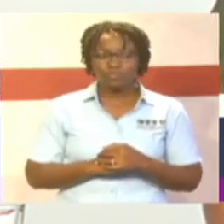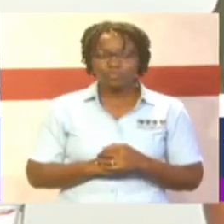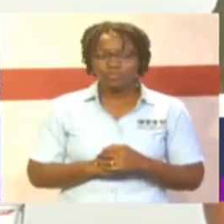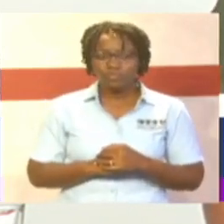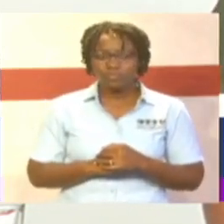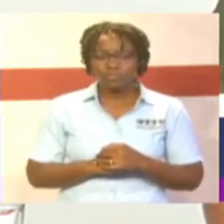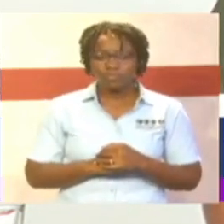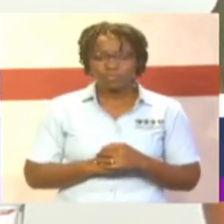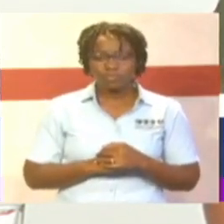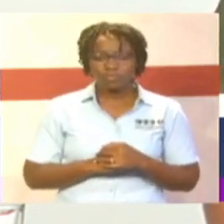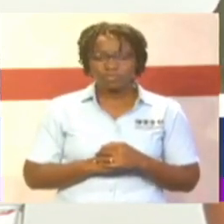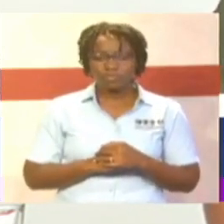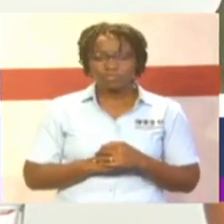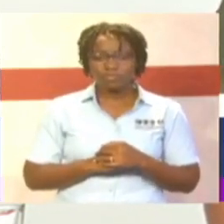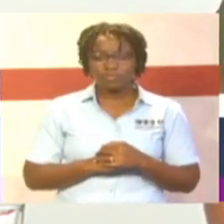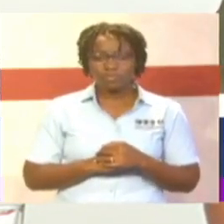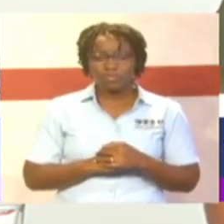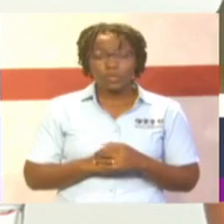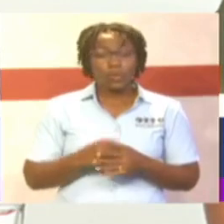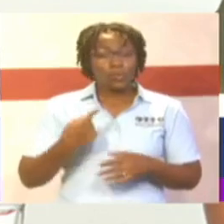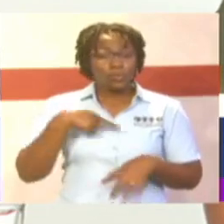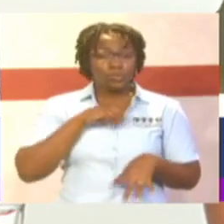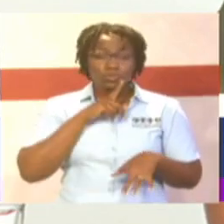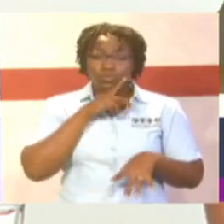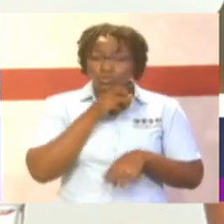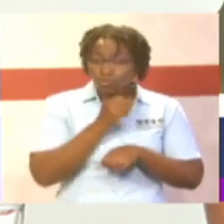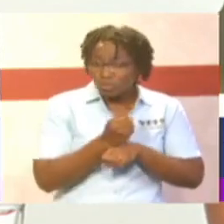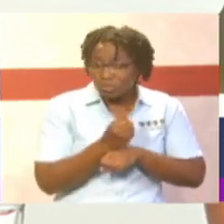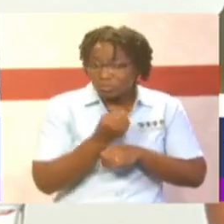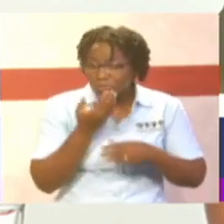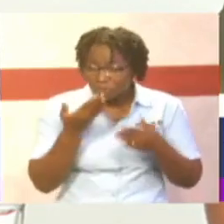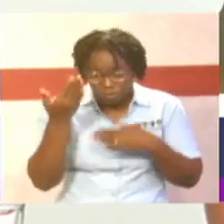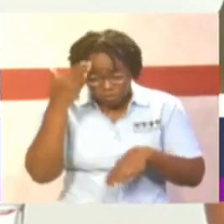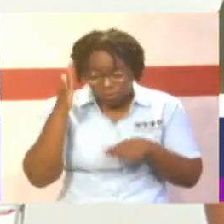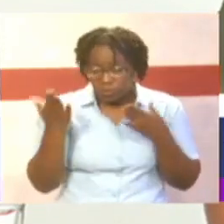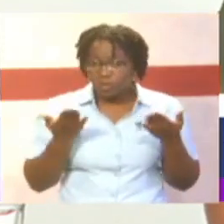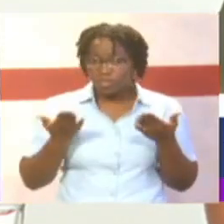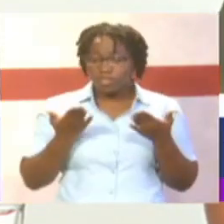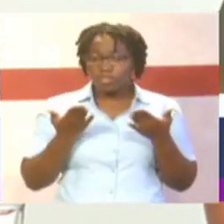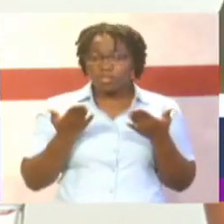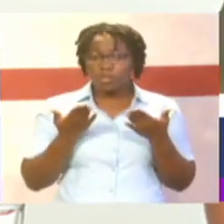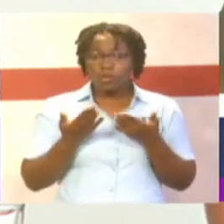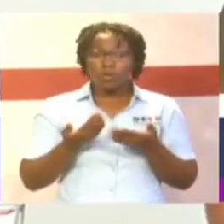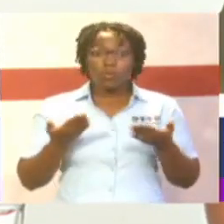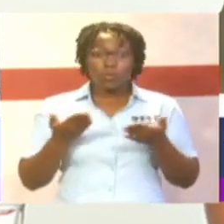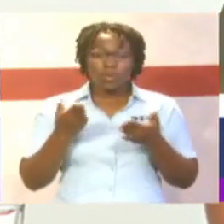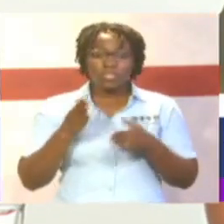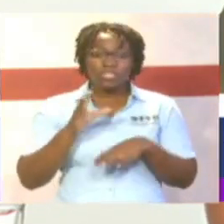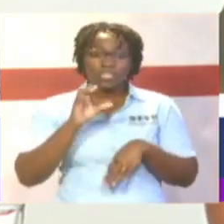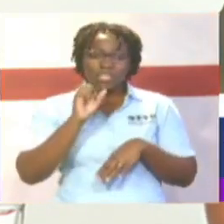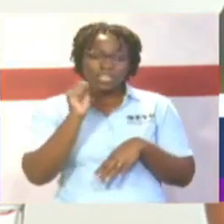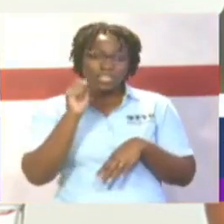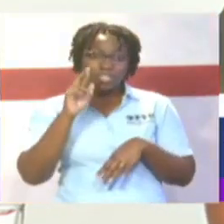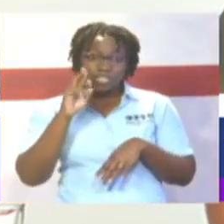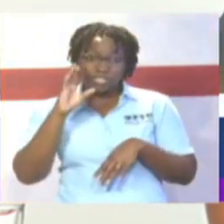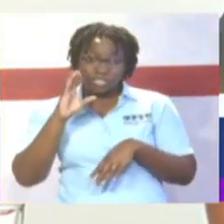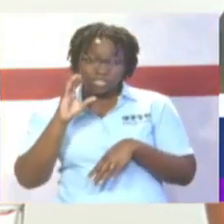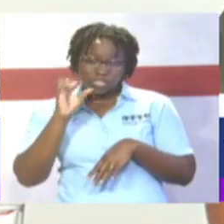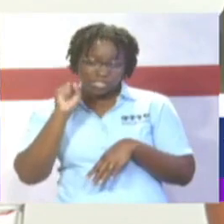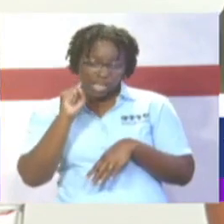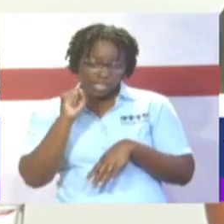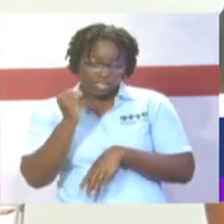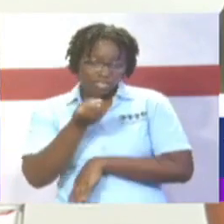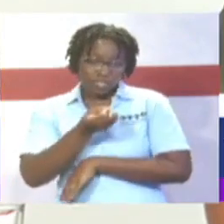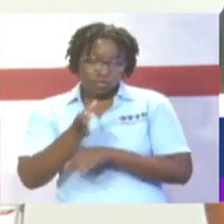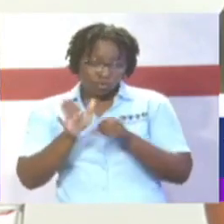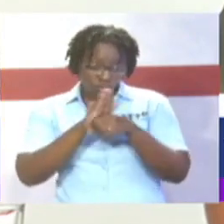Can I tell you what we truly may not know? We do not know what the SARS-CoV virus is capable of if you do